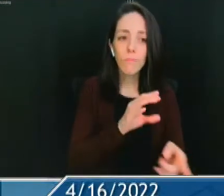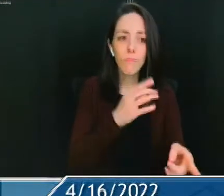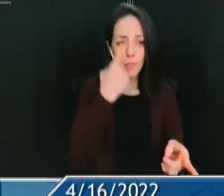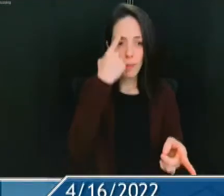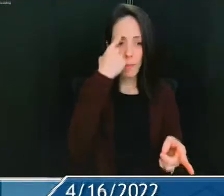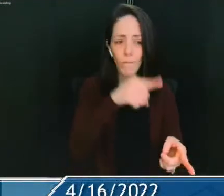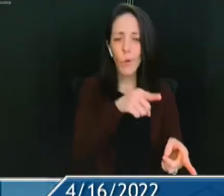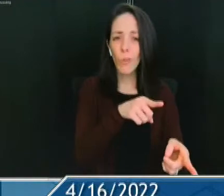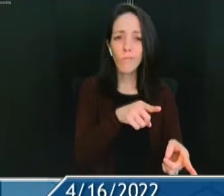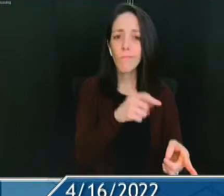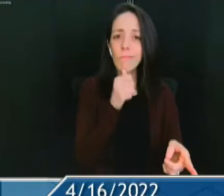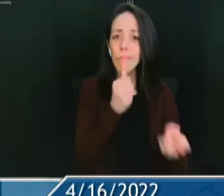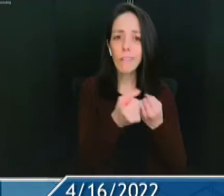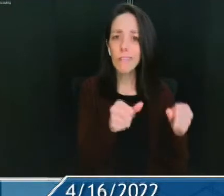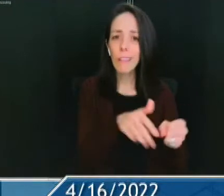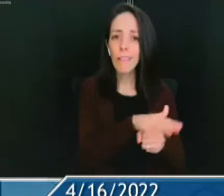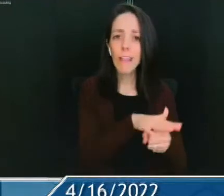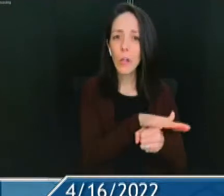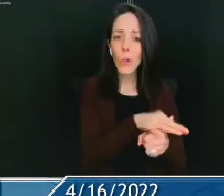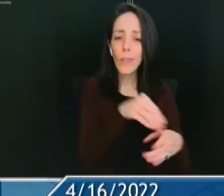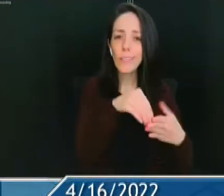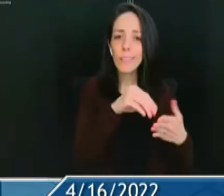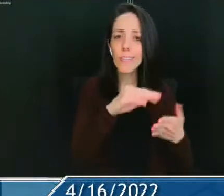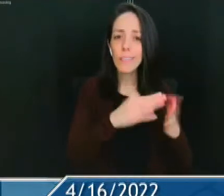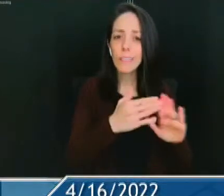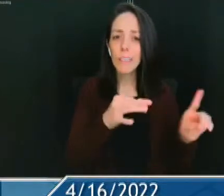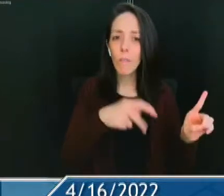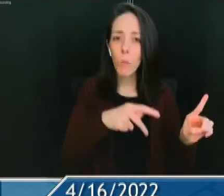quarters of our city, highlighting